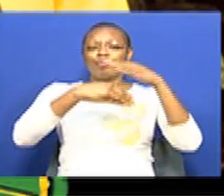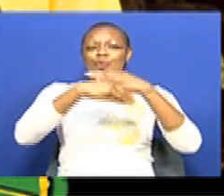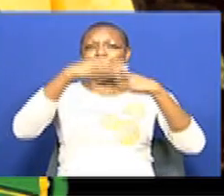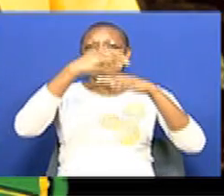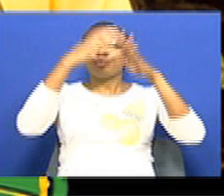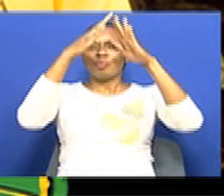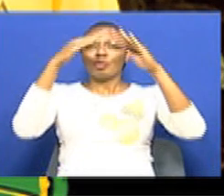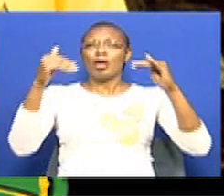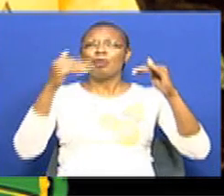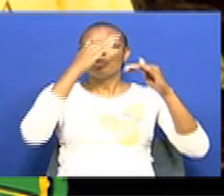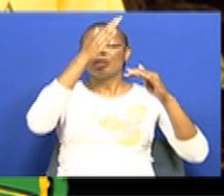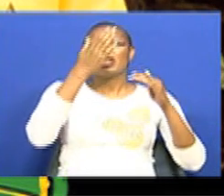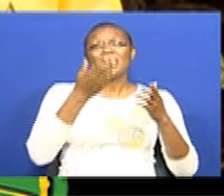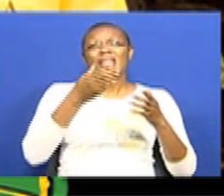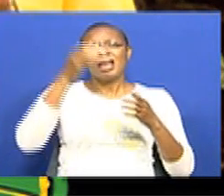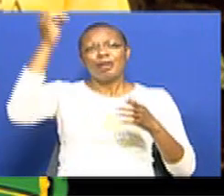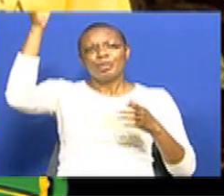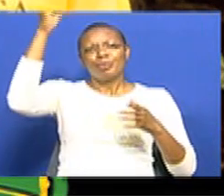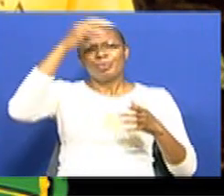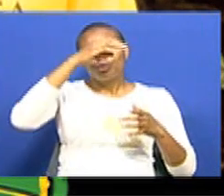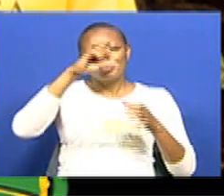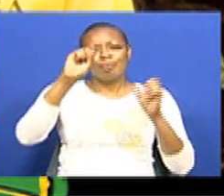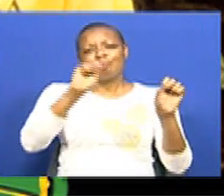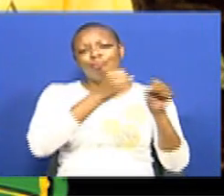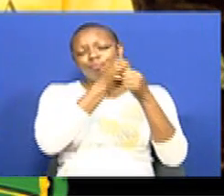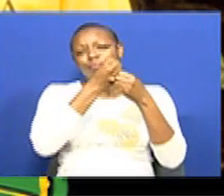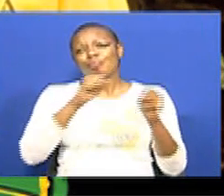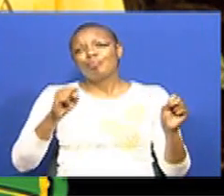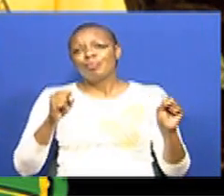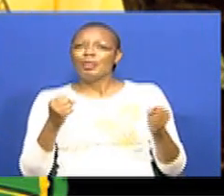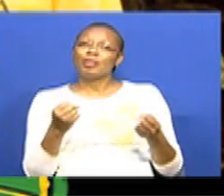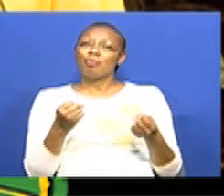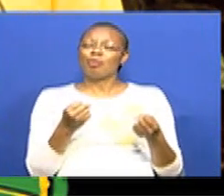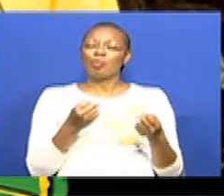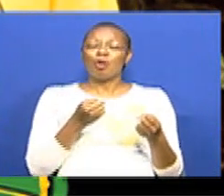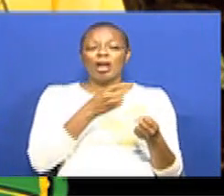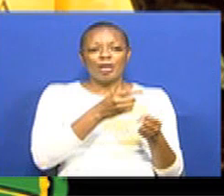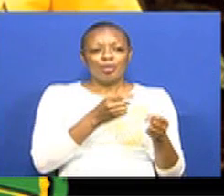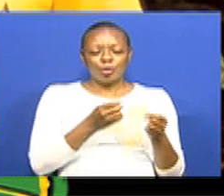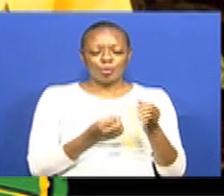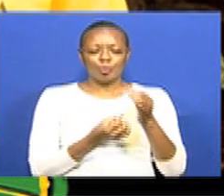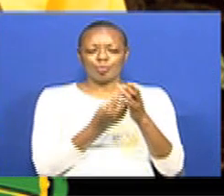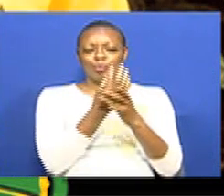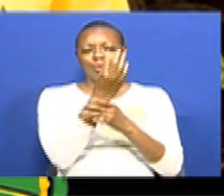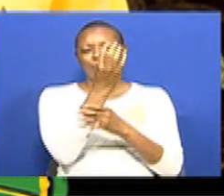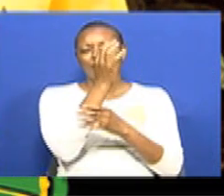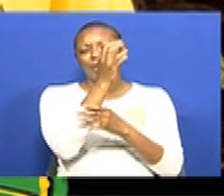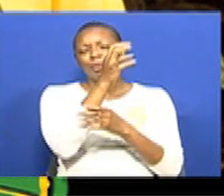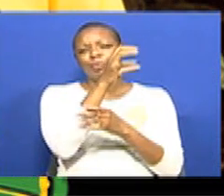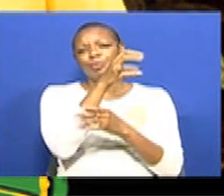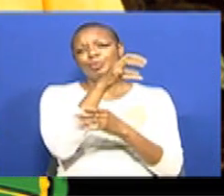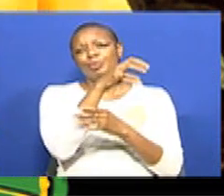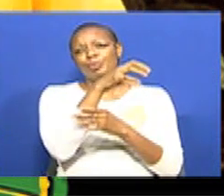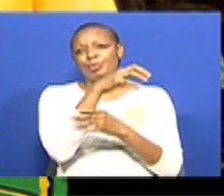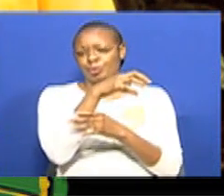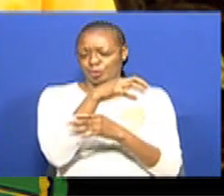of the sun. It's not getting enough sunlight and food, just because we live in a